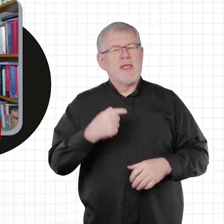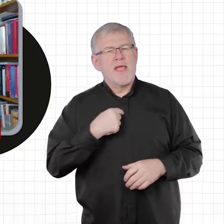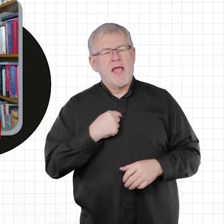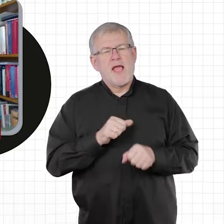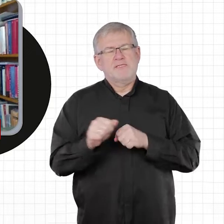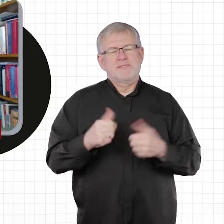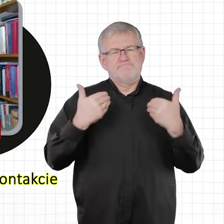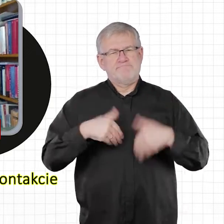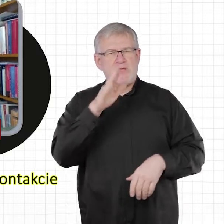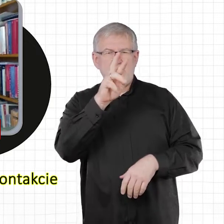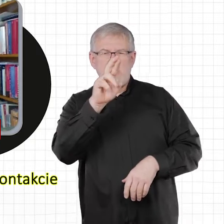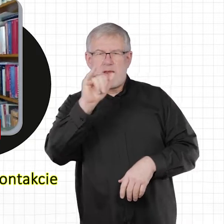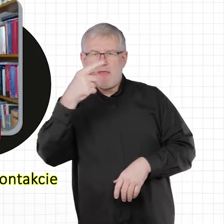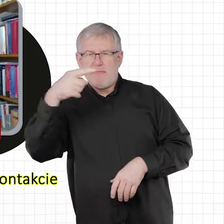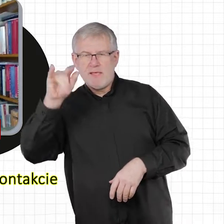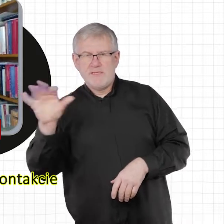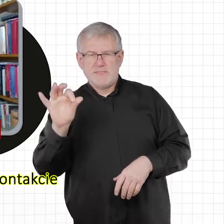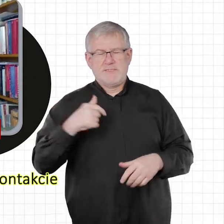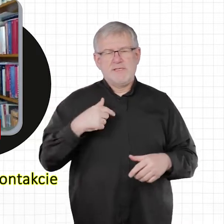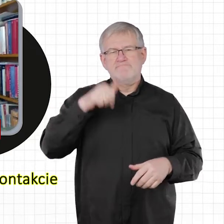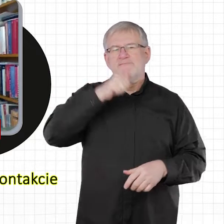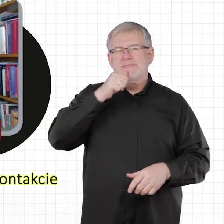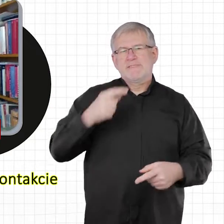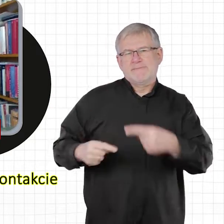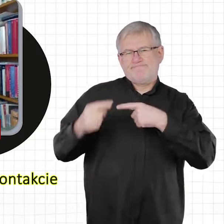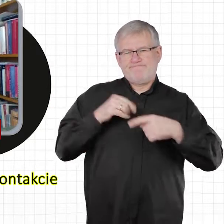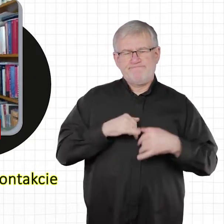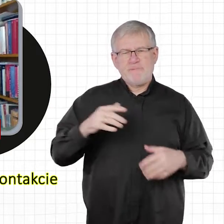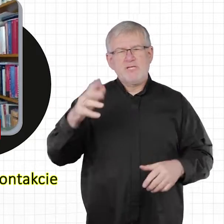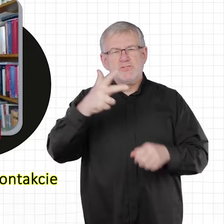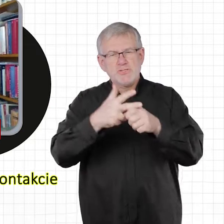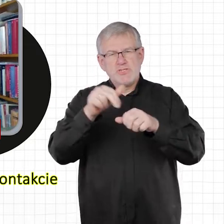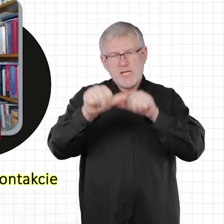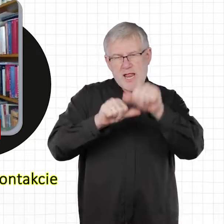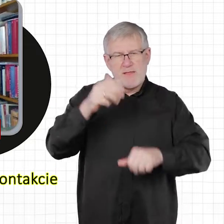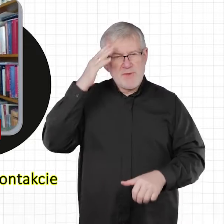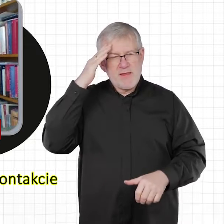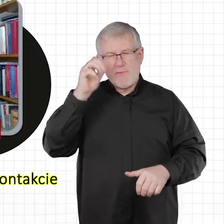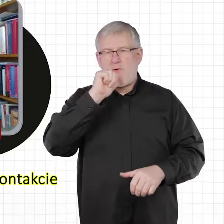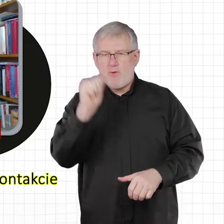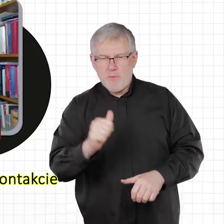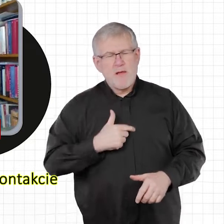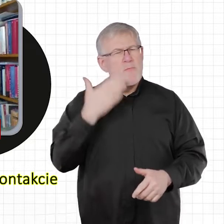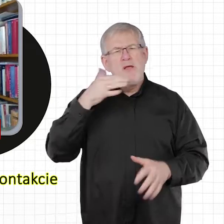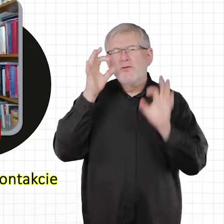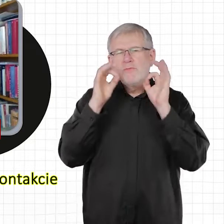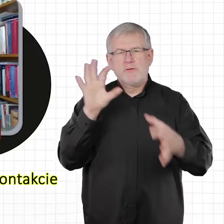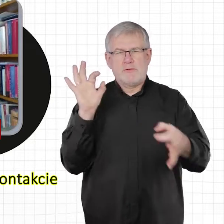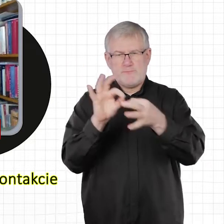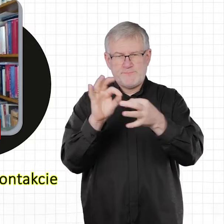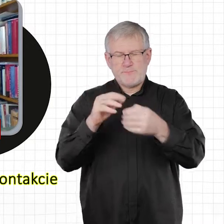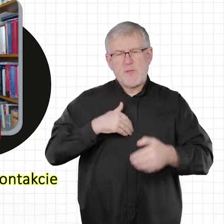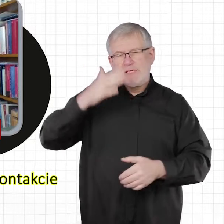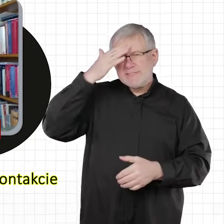I'm Icelandic. I've been living in Europe for the last 30 years, but I have a very good connection with Iceland and a lot